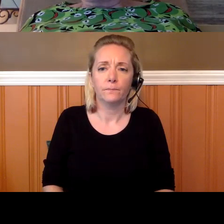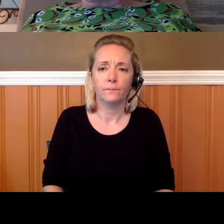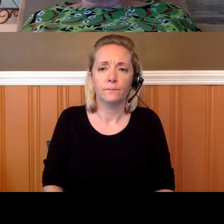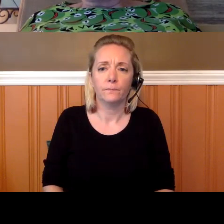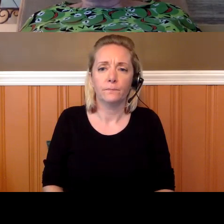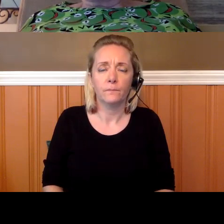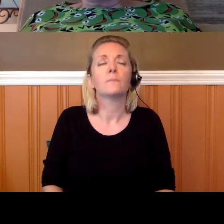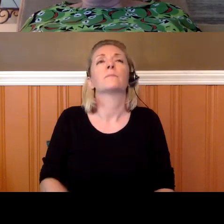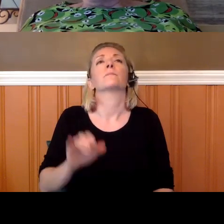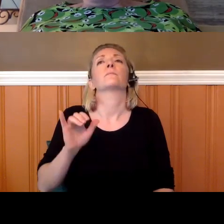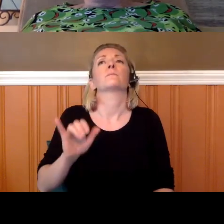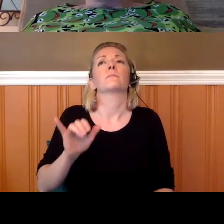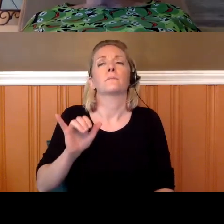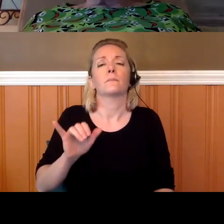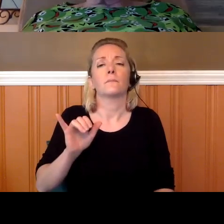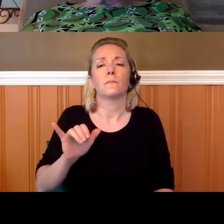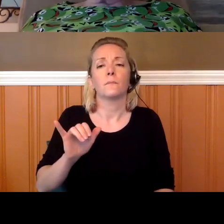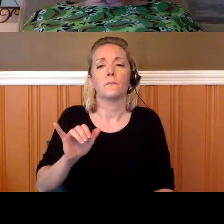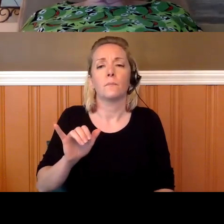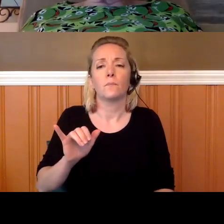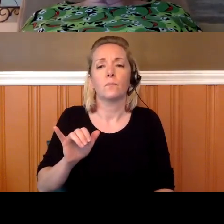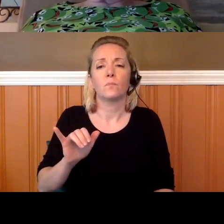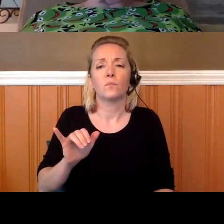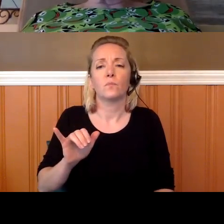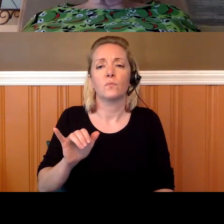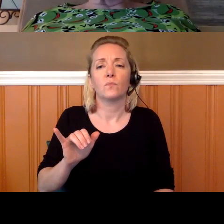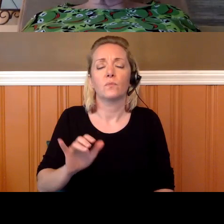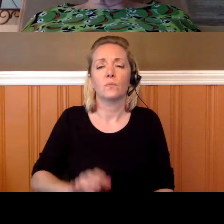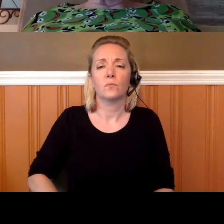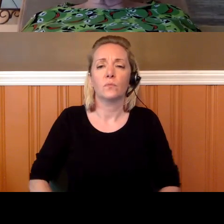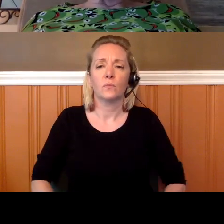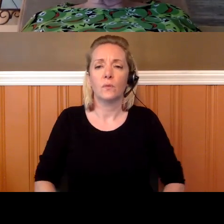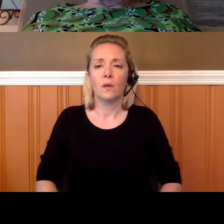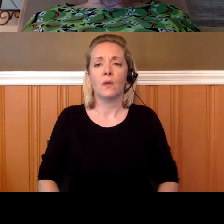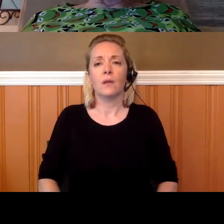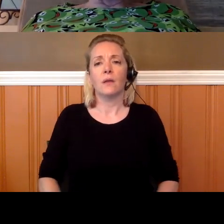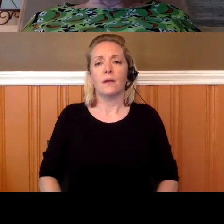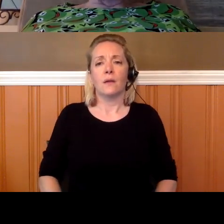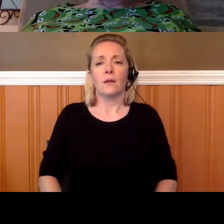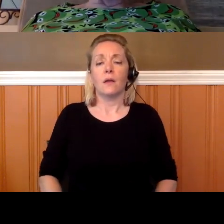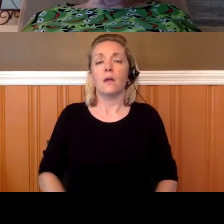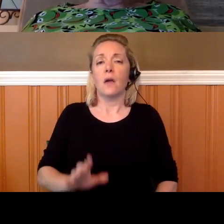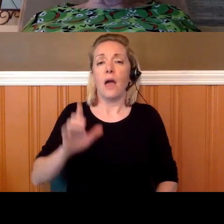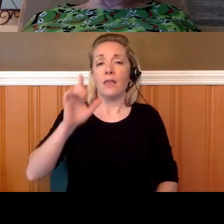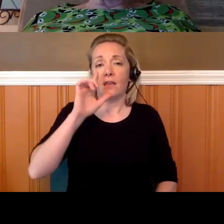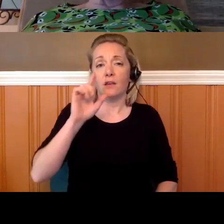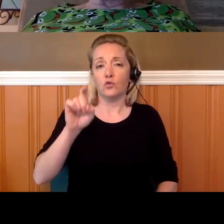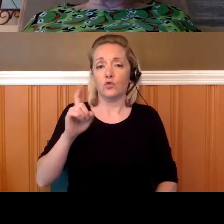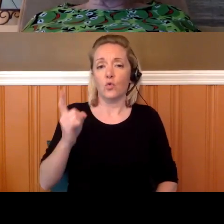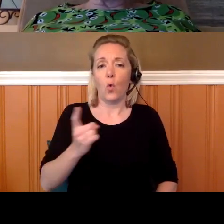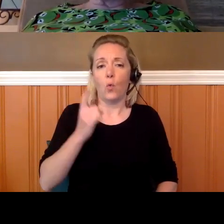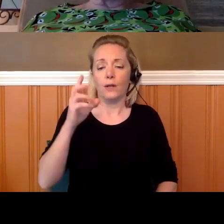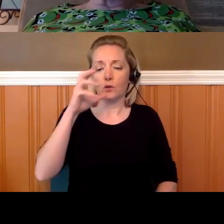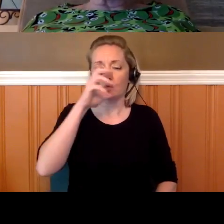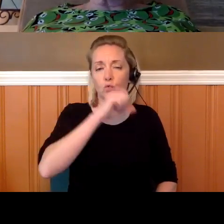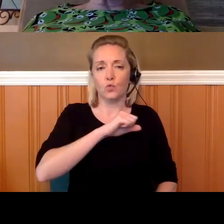I think you have to proper behavior. I think you have to presume competence. Think back to